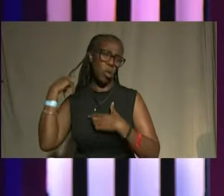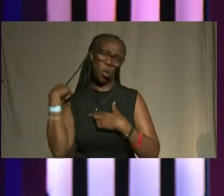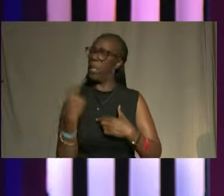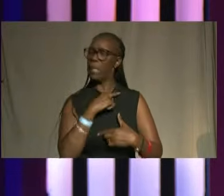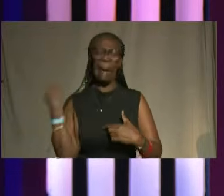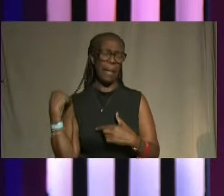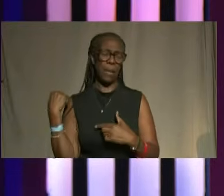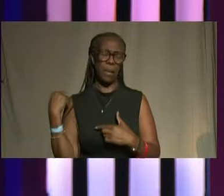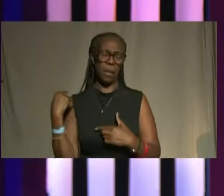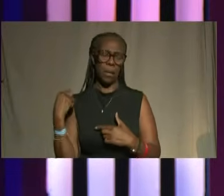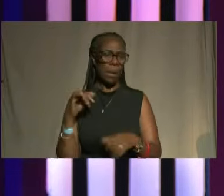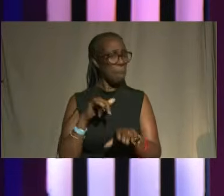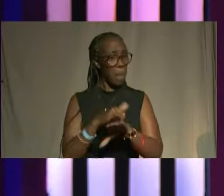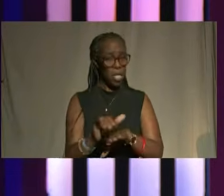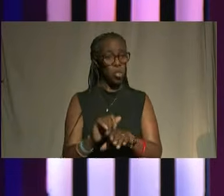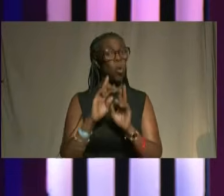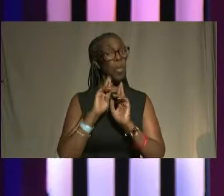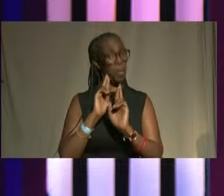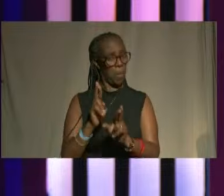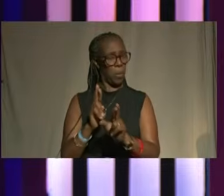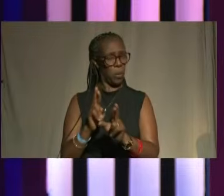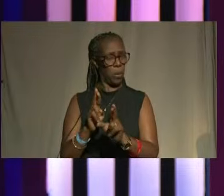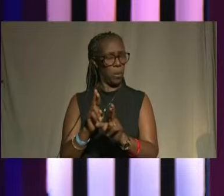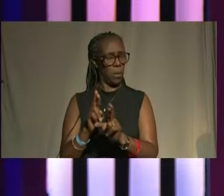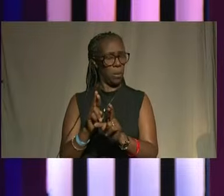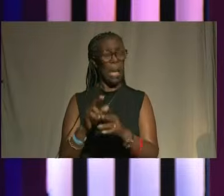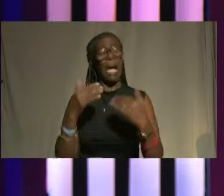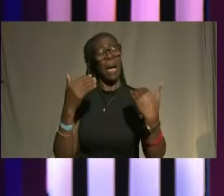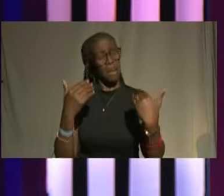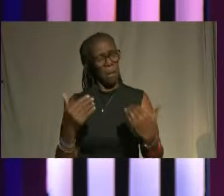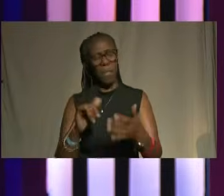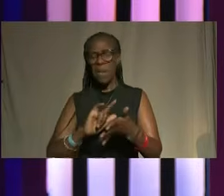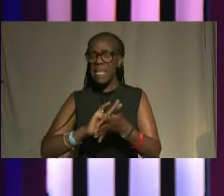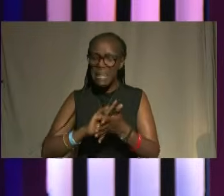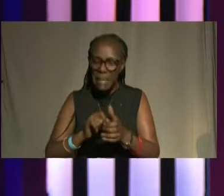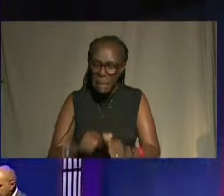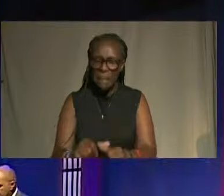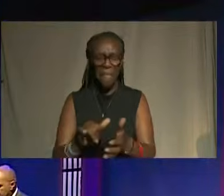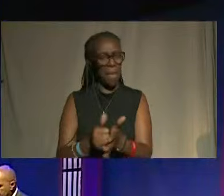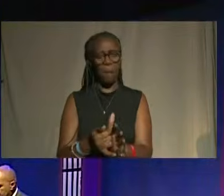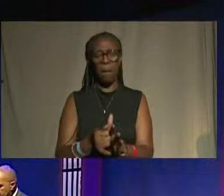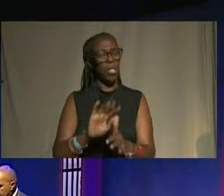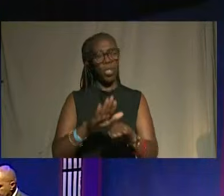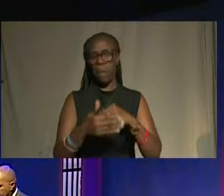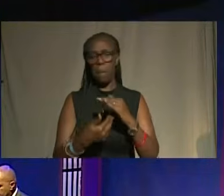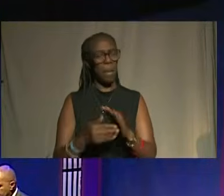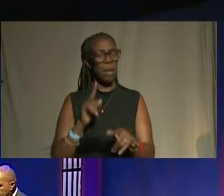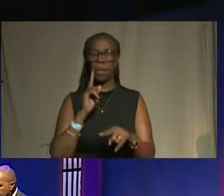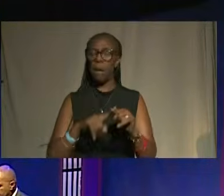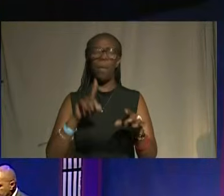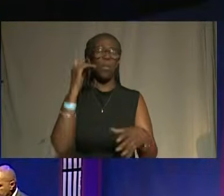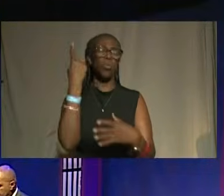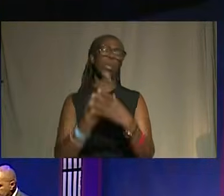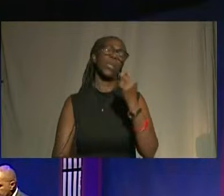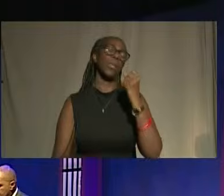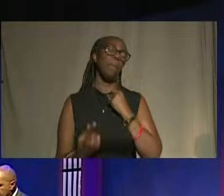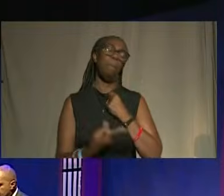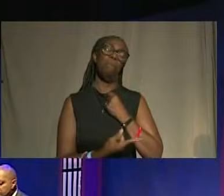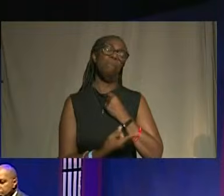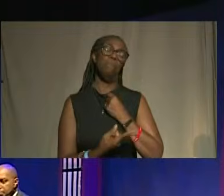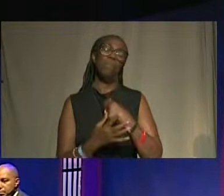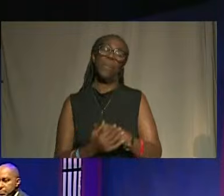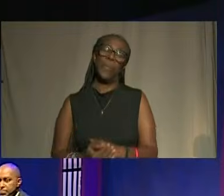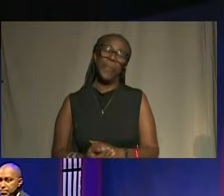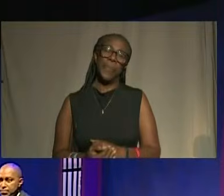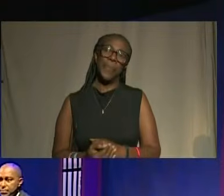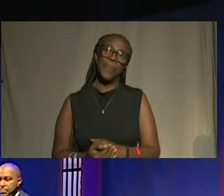authority and certainly no economic management, and they are still there. The Jamaican people cannot trust them. Thank you, time. Al, you wanted to use one